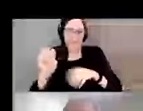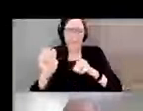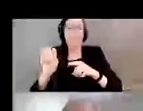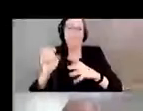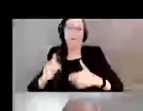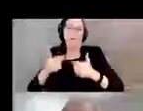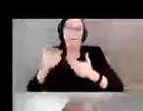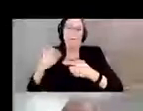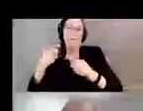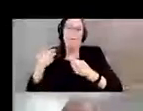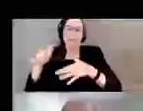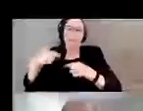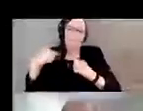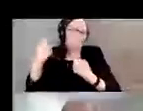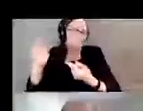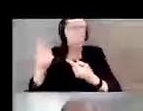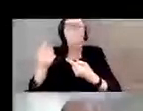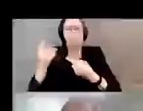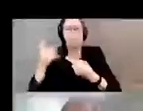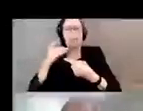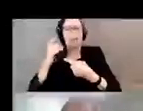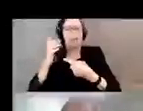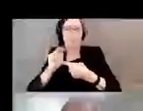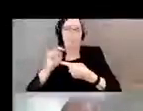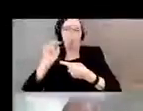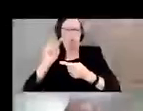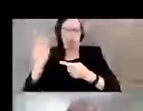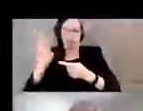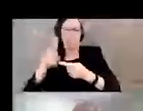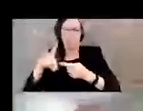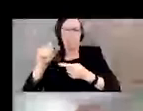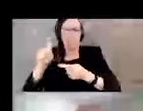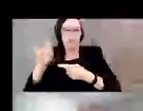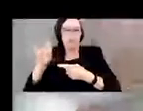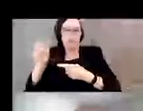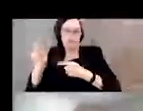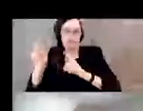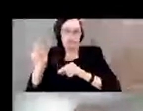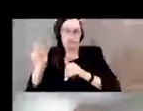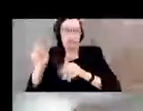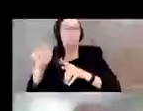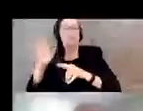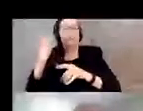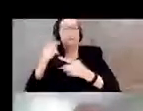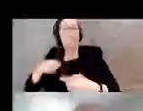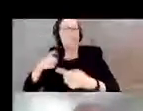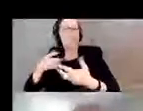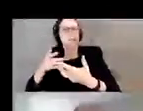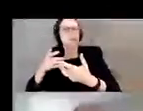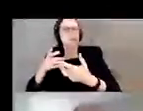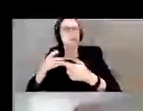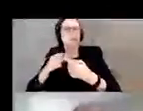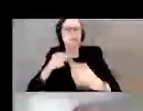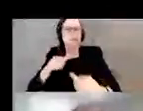land, and they are also native to northwestern Pakistan. So this is where Afghanistan and Pakistan have always had this